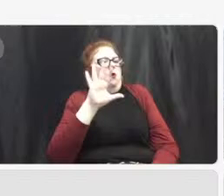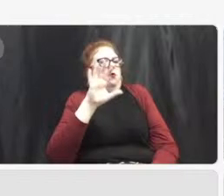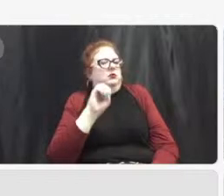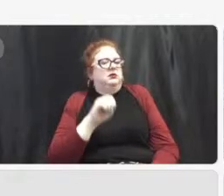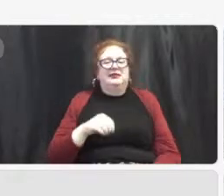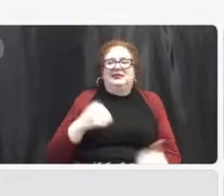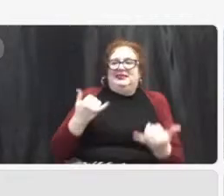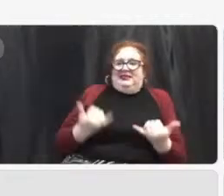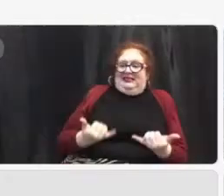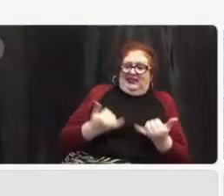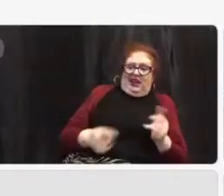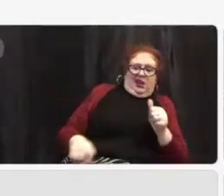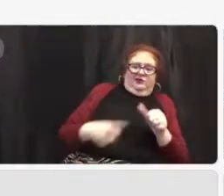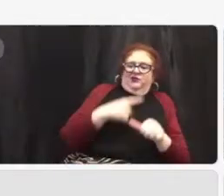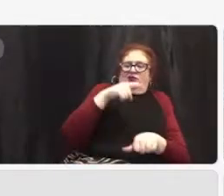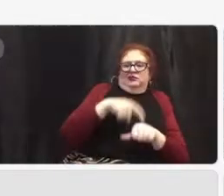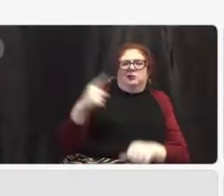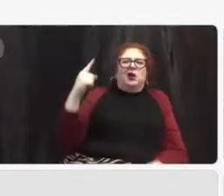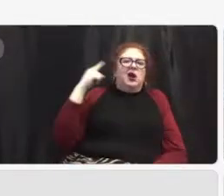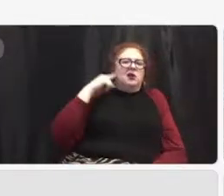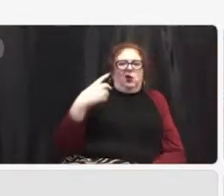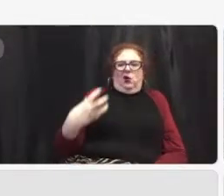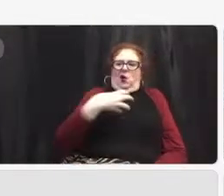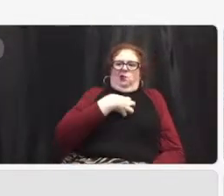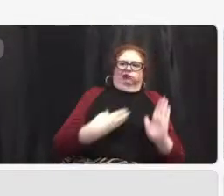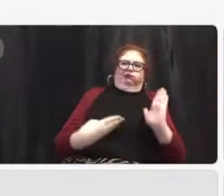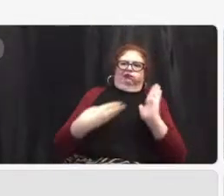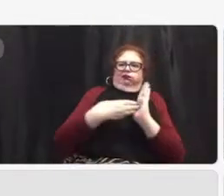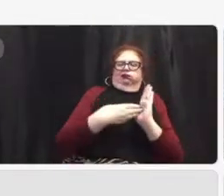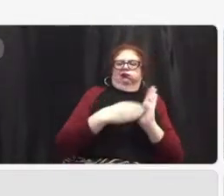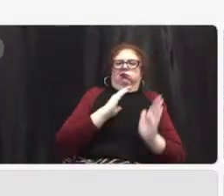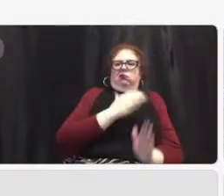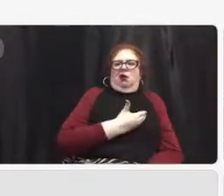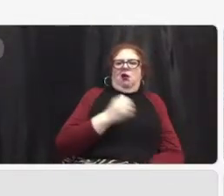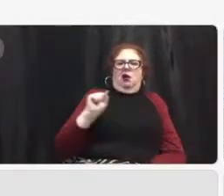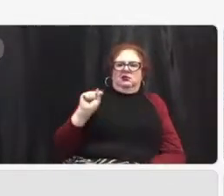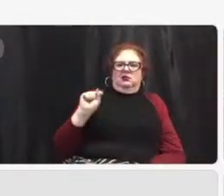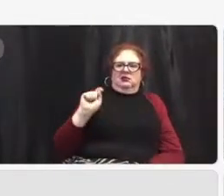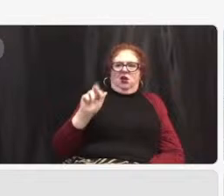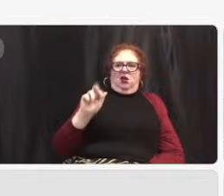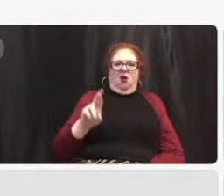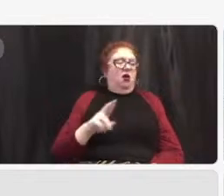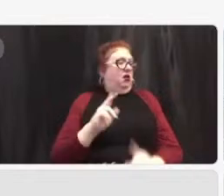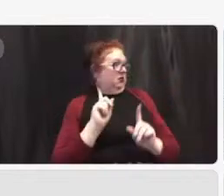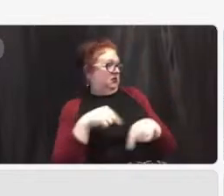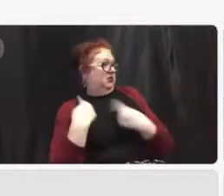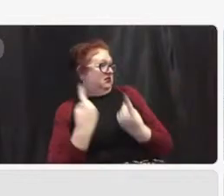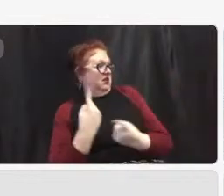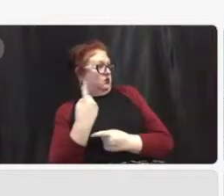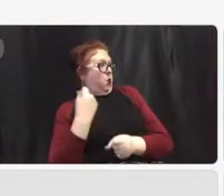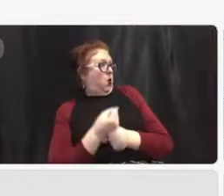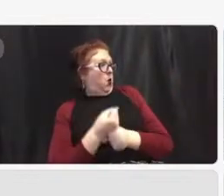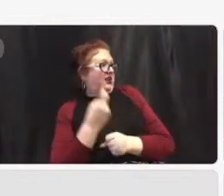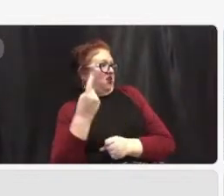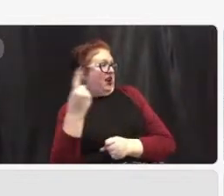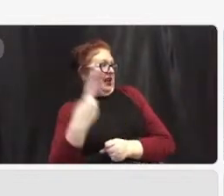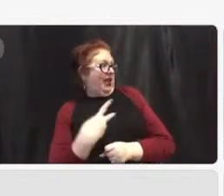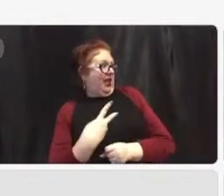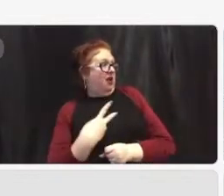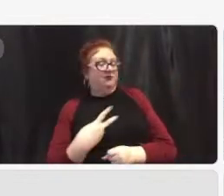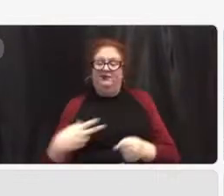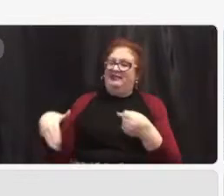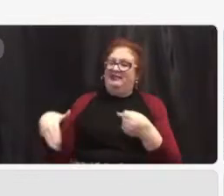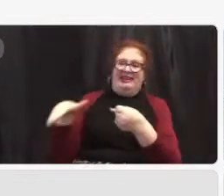is the first opposition that I've heard to our STR. For the past year and a half or so since it's been an STR? Entire time of